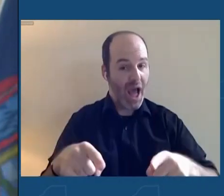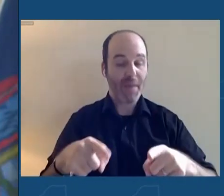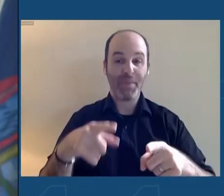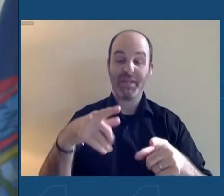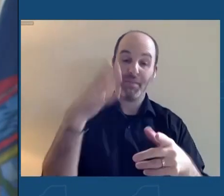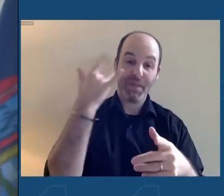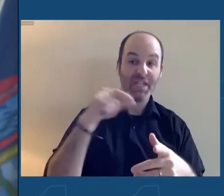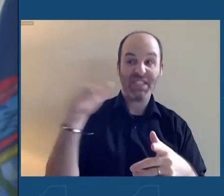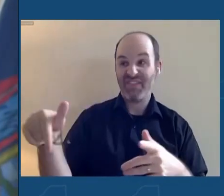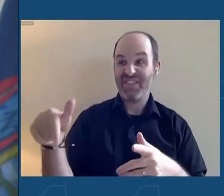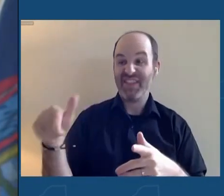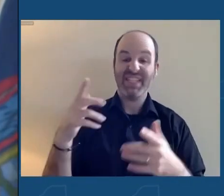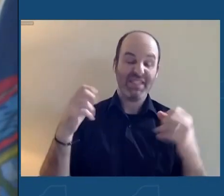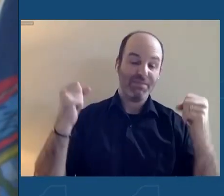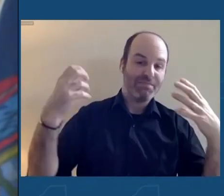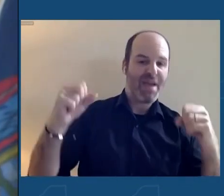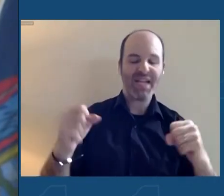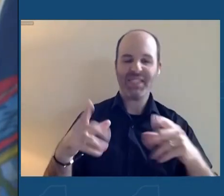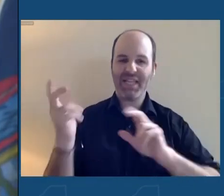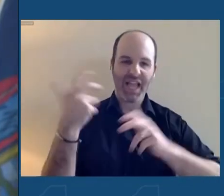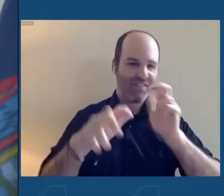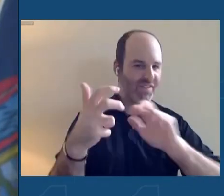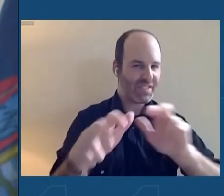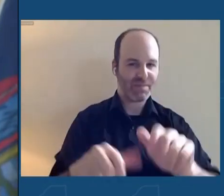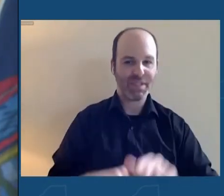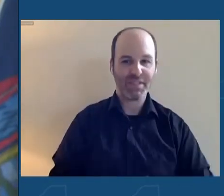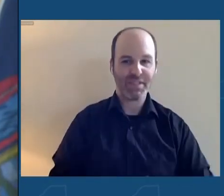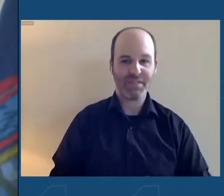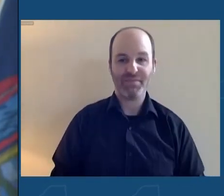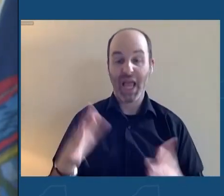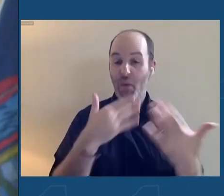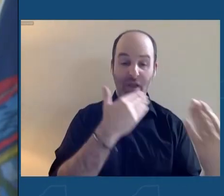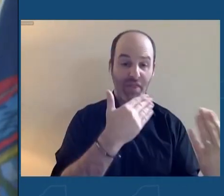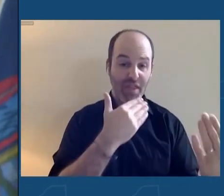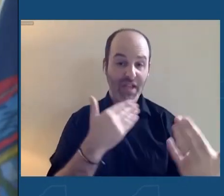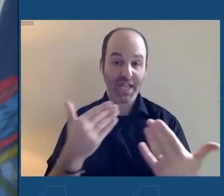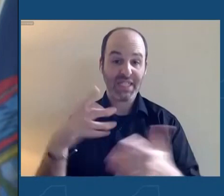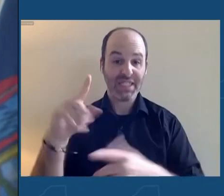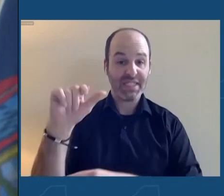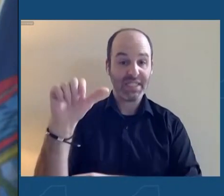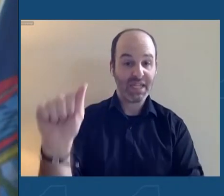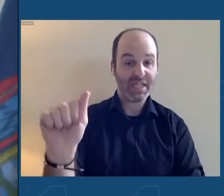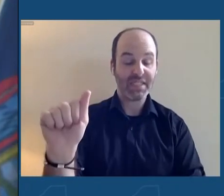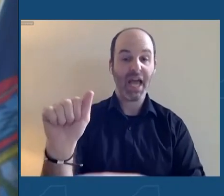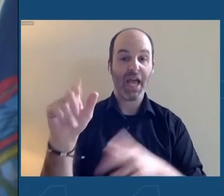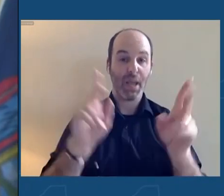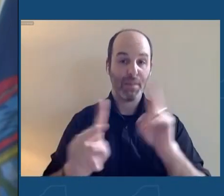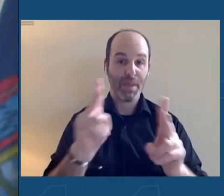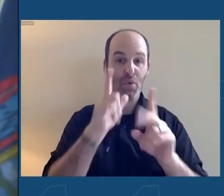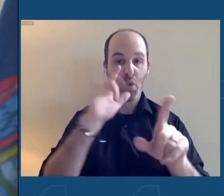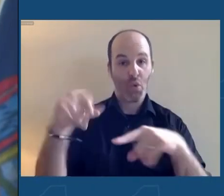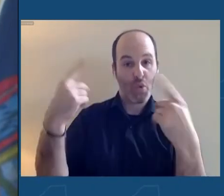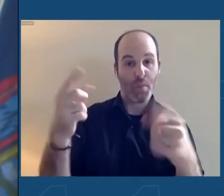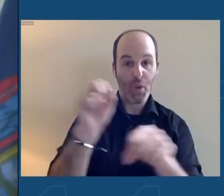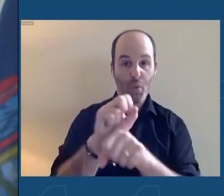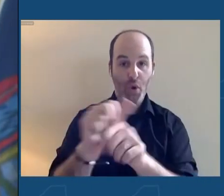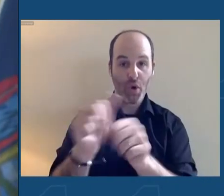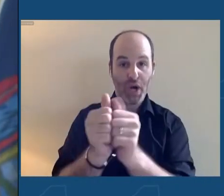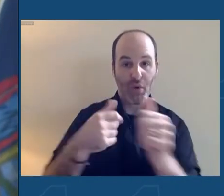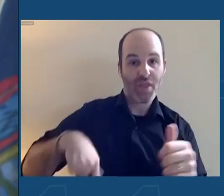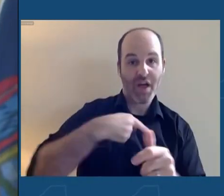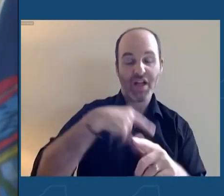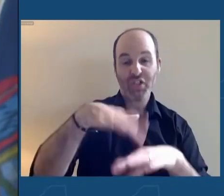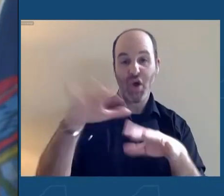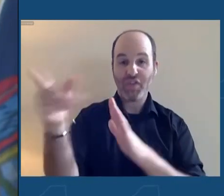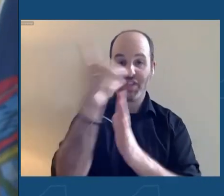historic investment. And I want to thank the TSA folks who have been working with us on this redesign. You've been great.